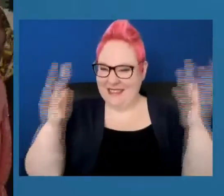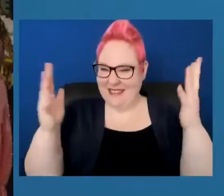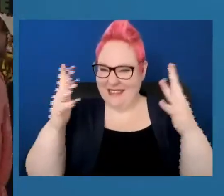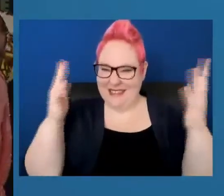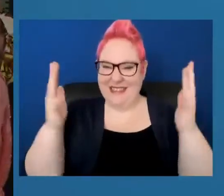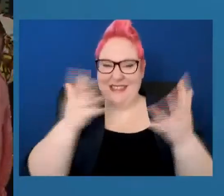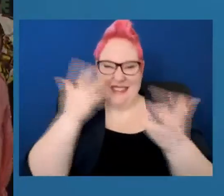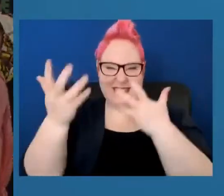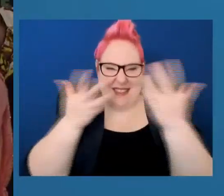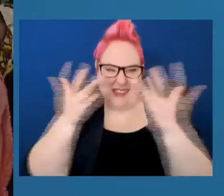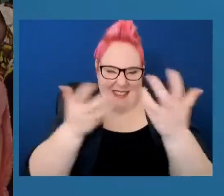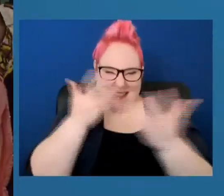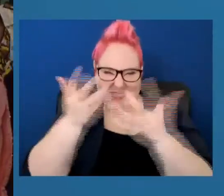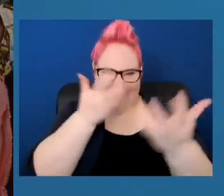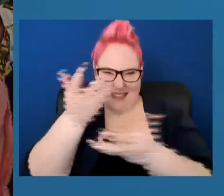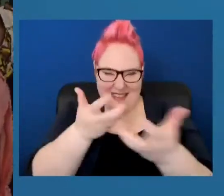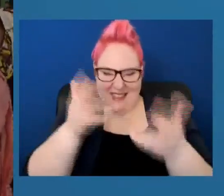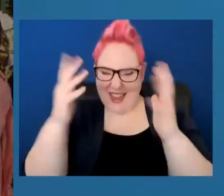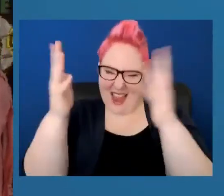So